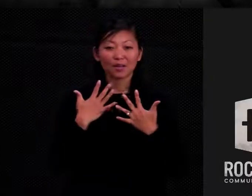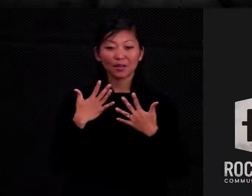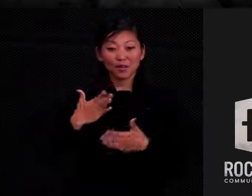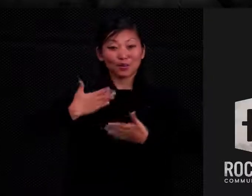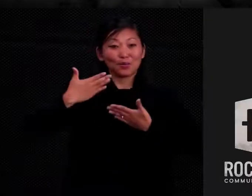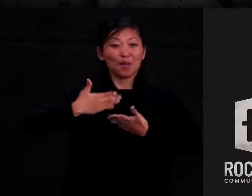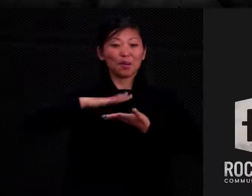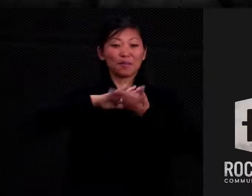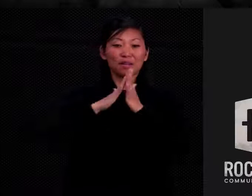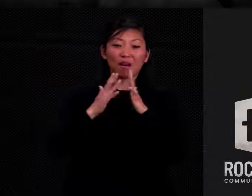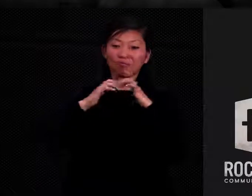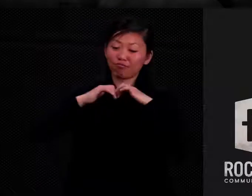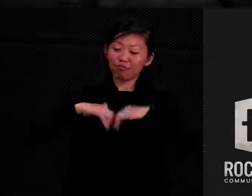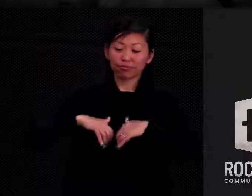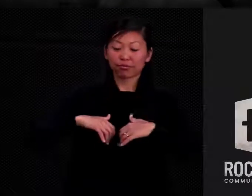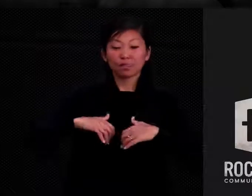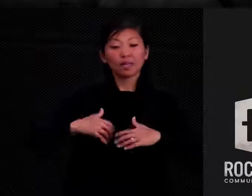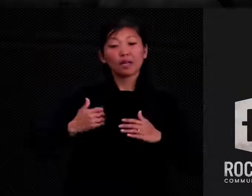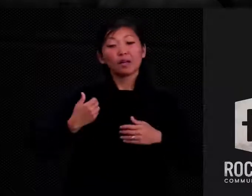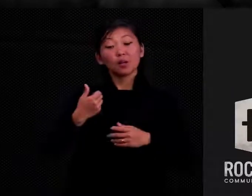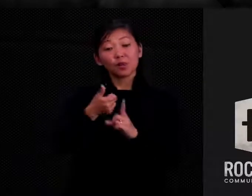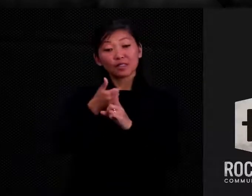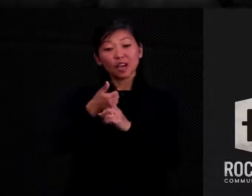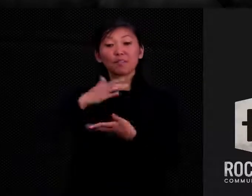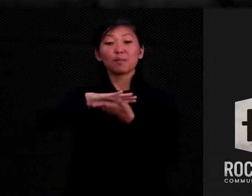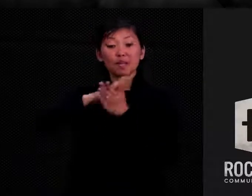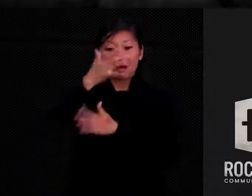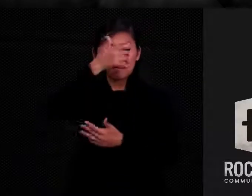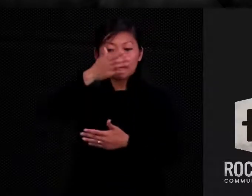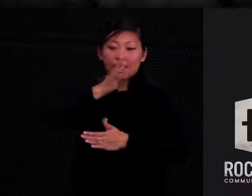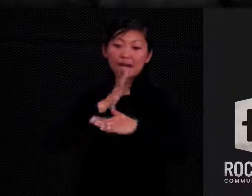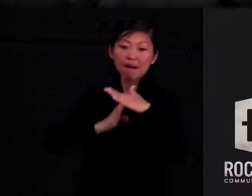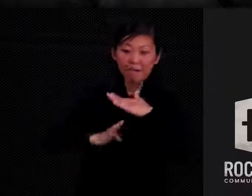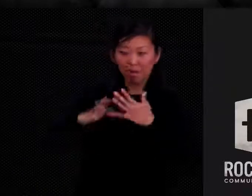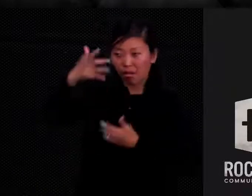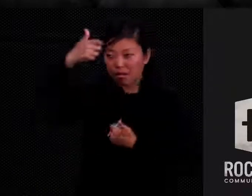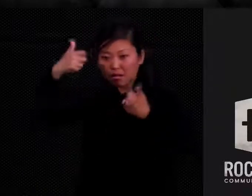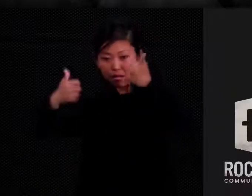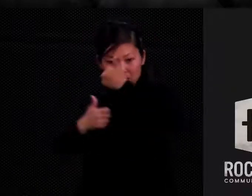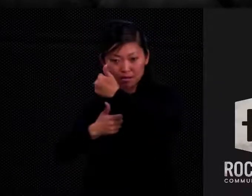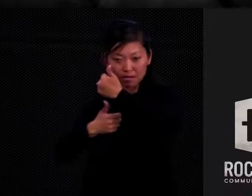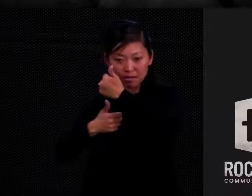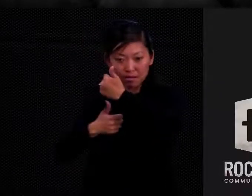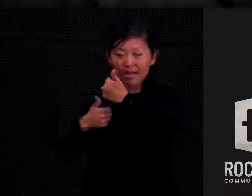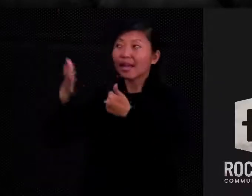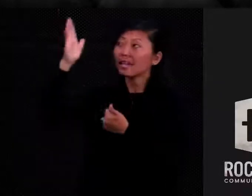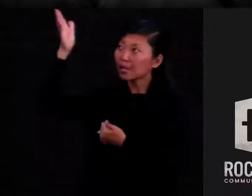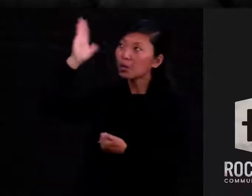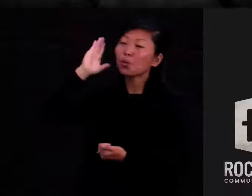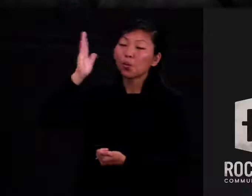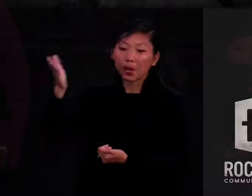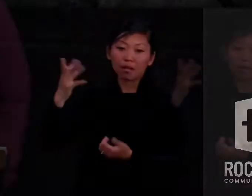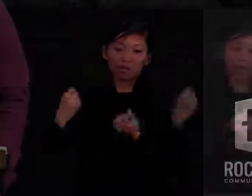gloom. Humble yourselves before the Lord, and he will exalt